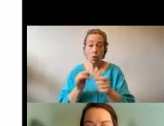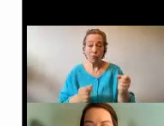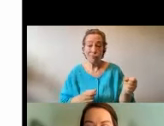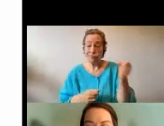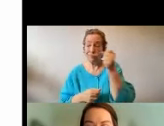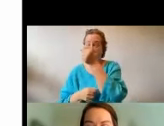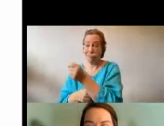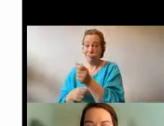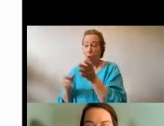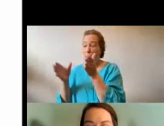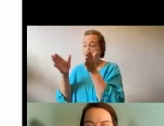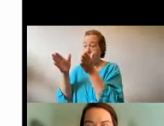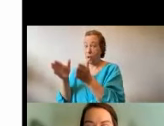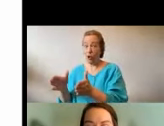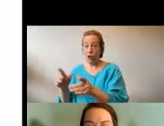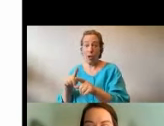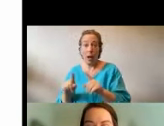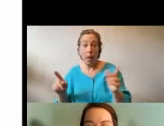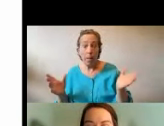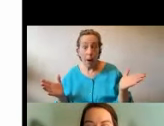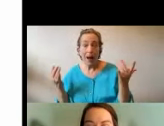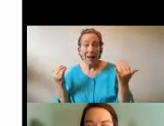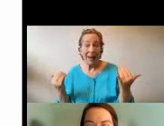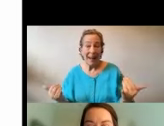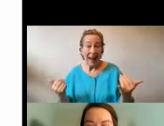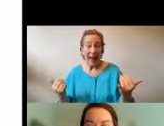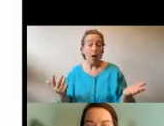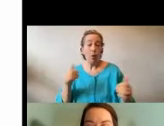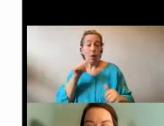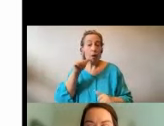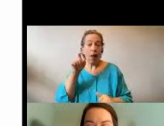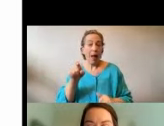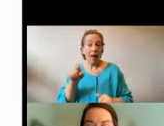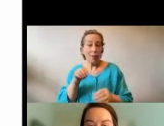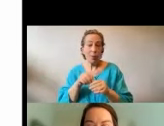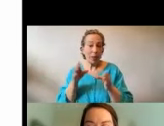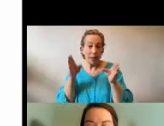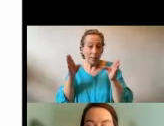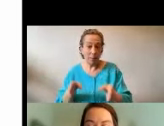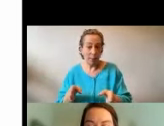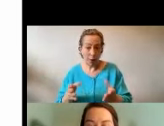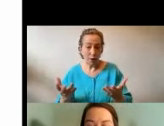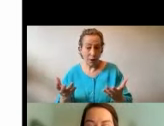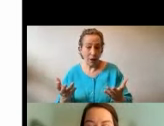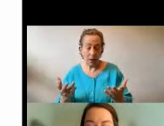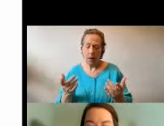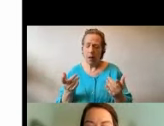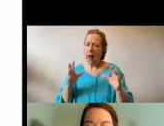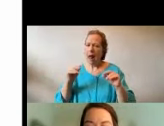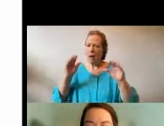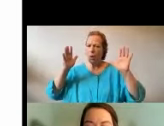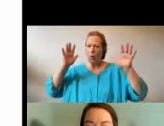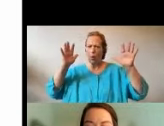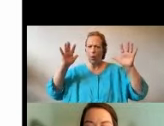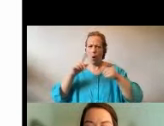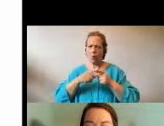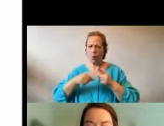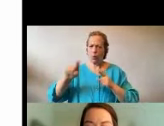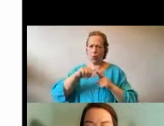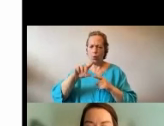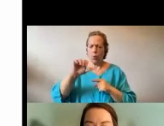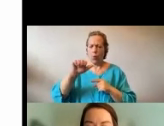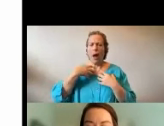civil legal services without having to be in person. Kudos to the healthcare providers around the country who have been fighting for years